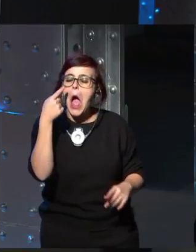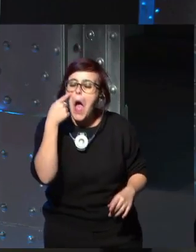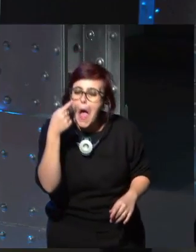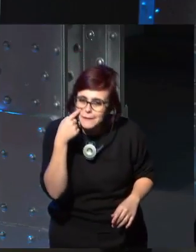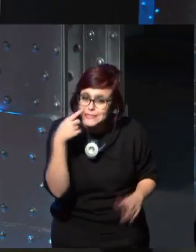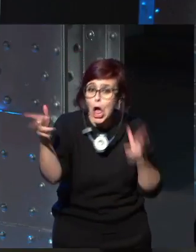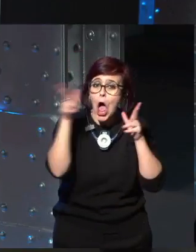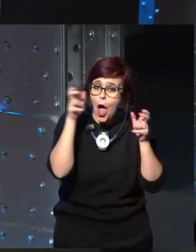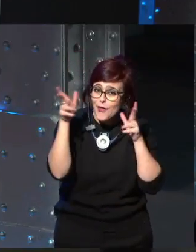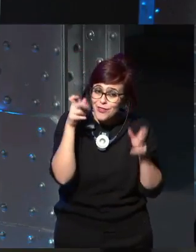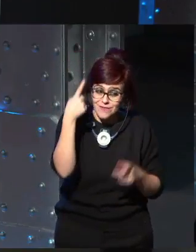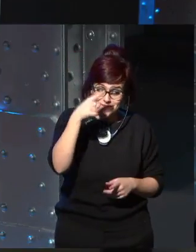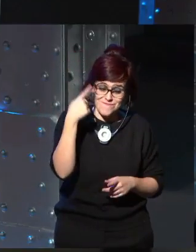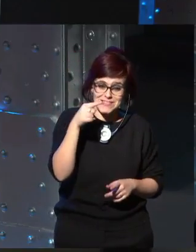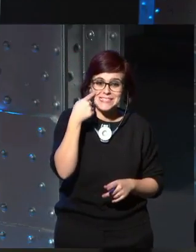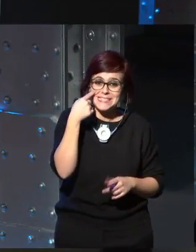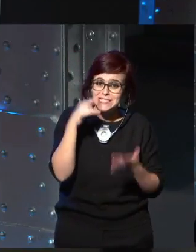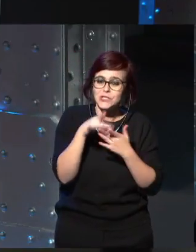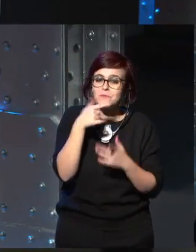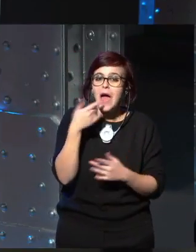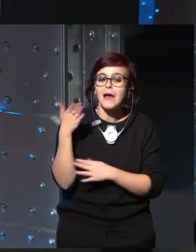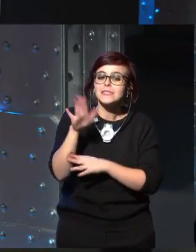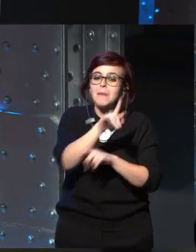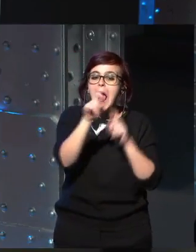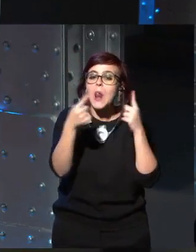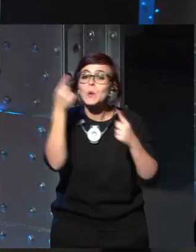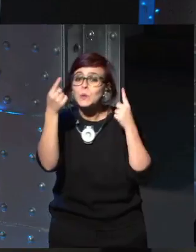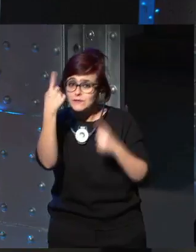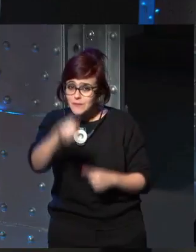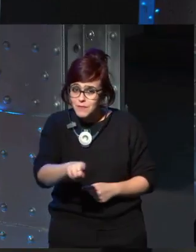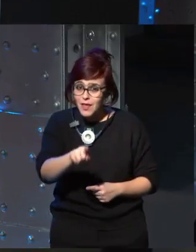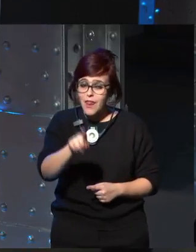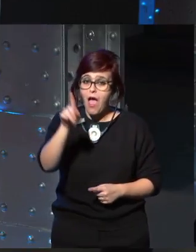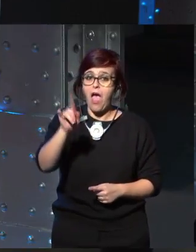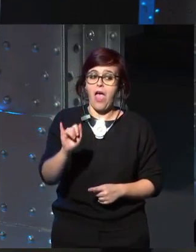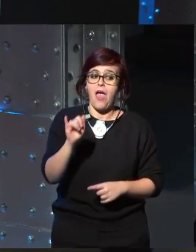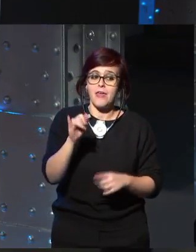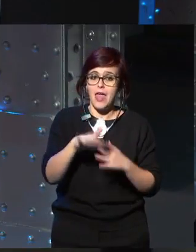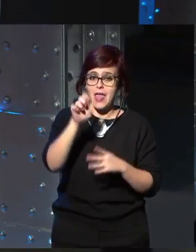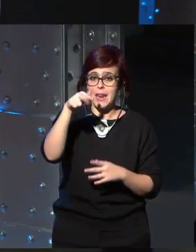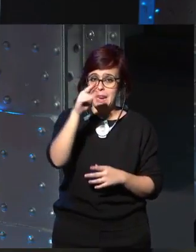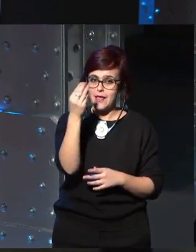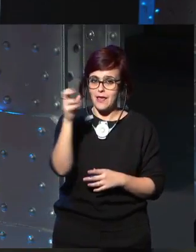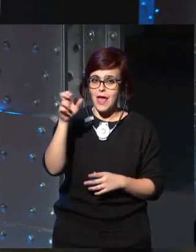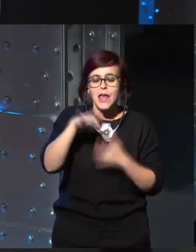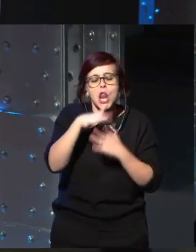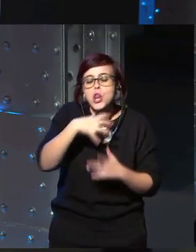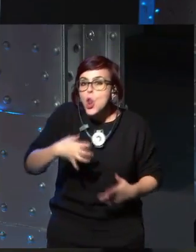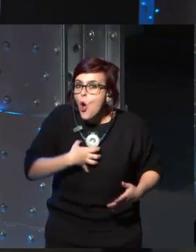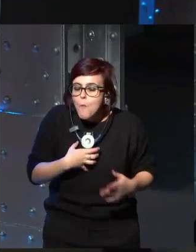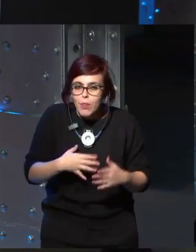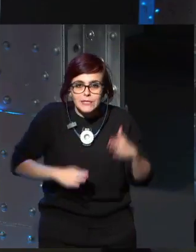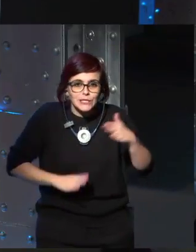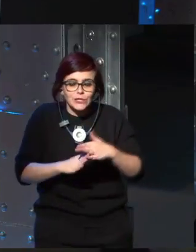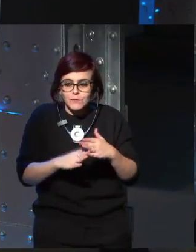of questions. I've seen you writing, and I know there's some. And we also have Enrique, who